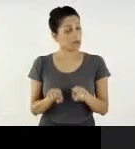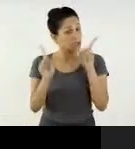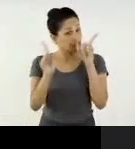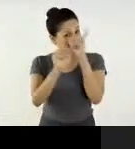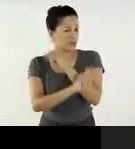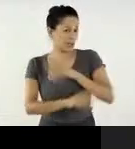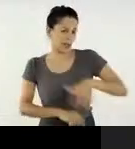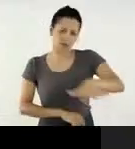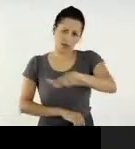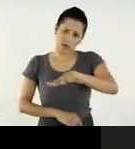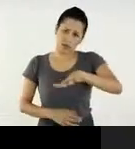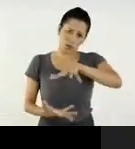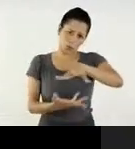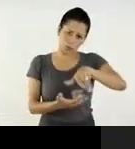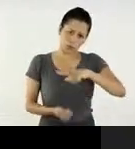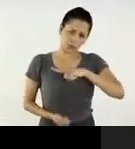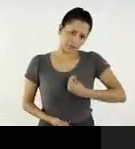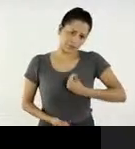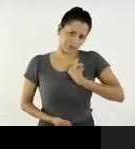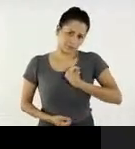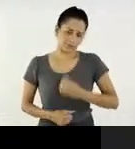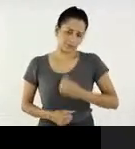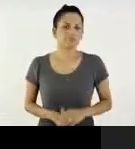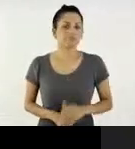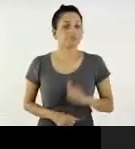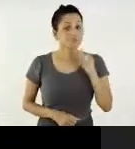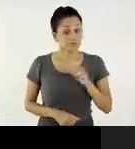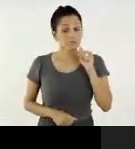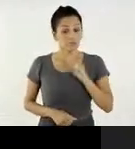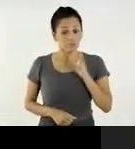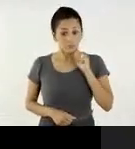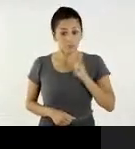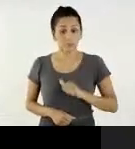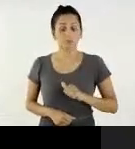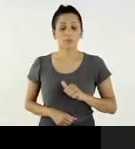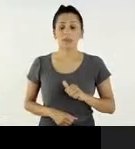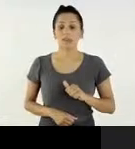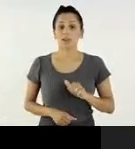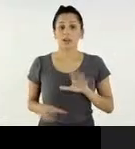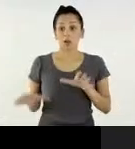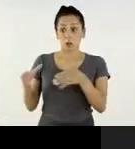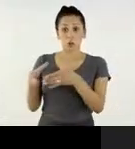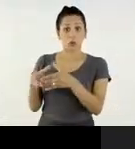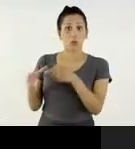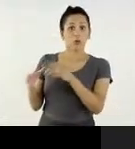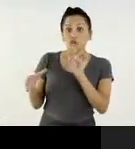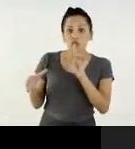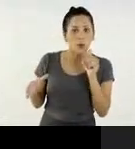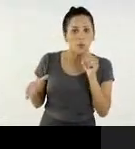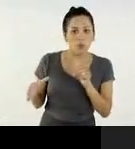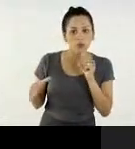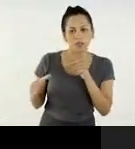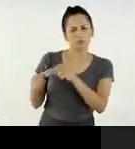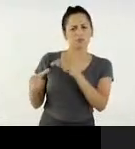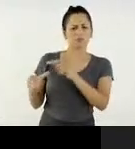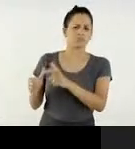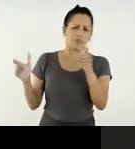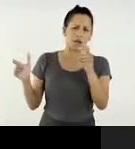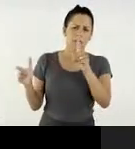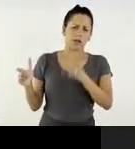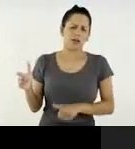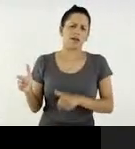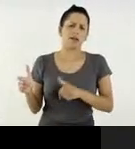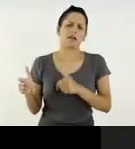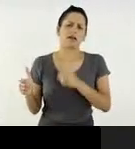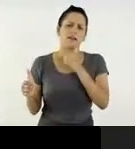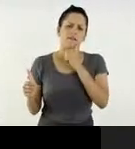The women, many who came into feminism well after getting married and having children, often arrived with very little knowledge